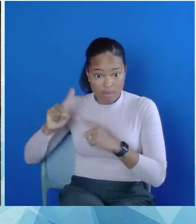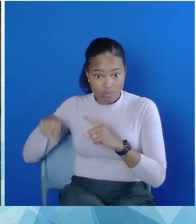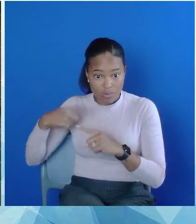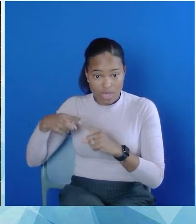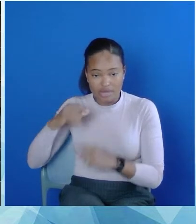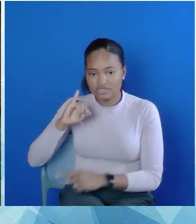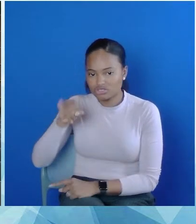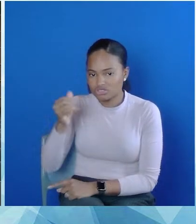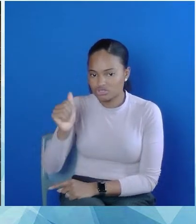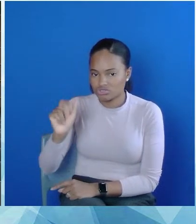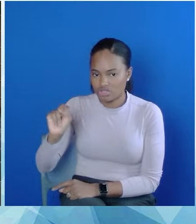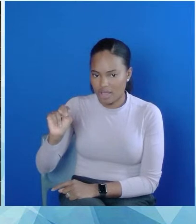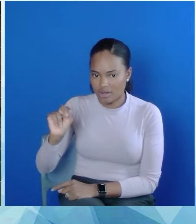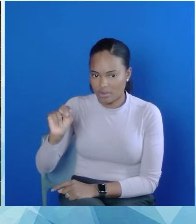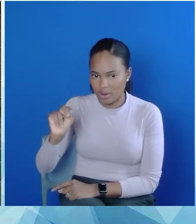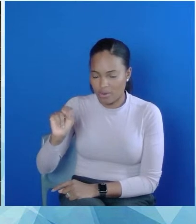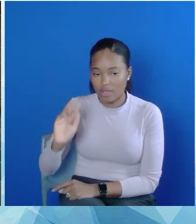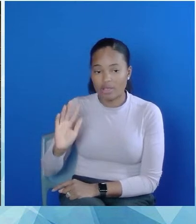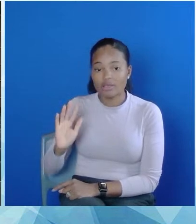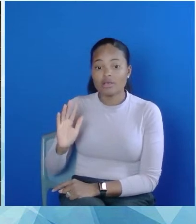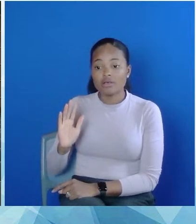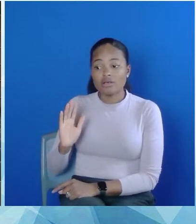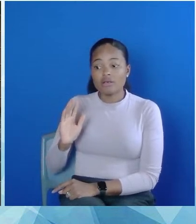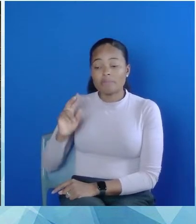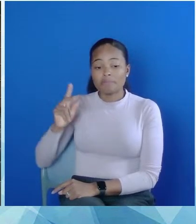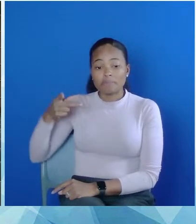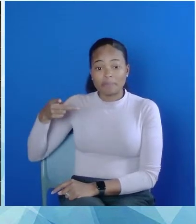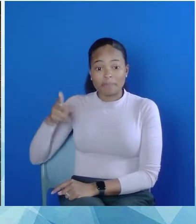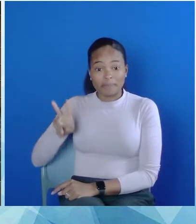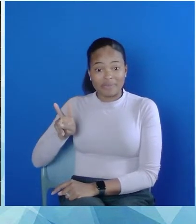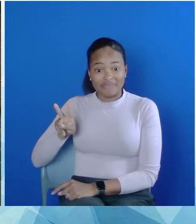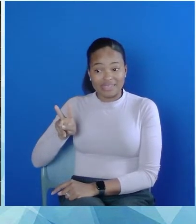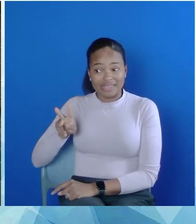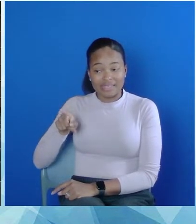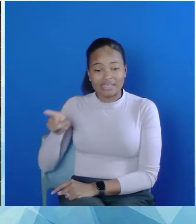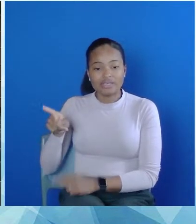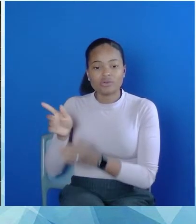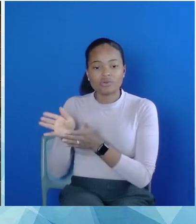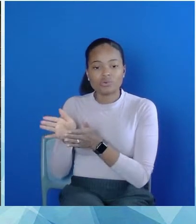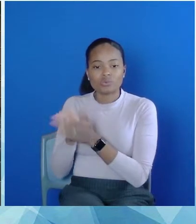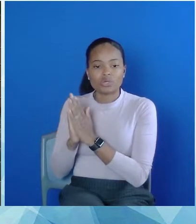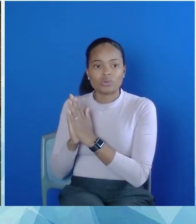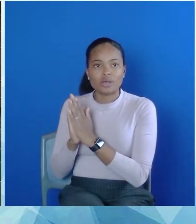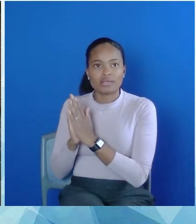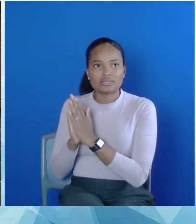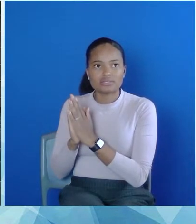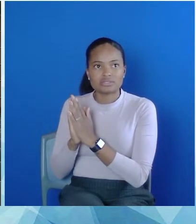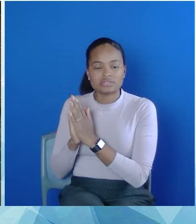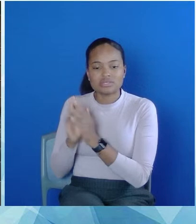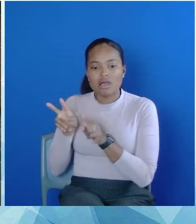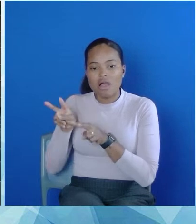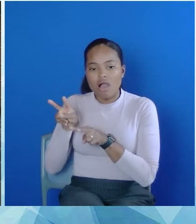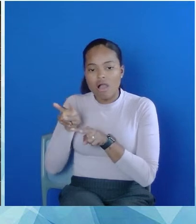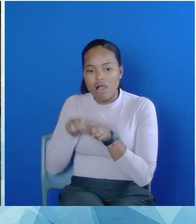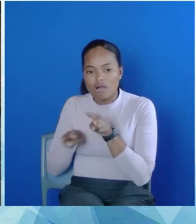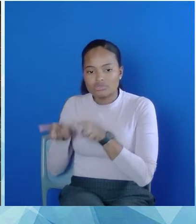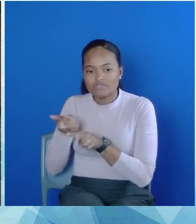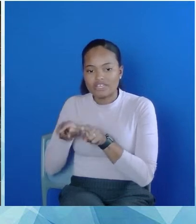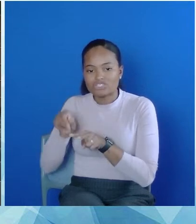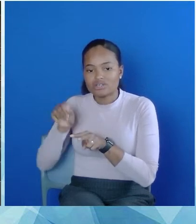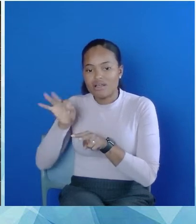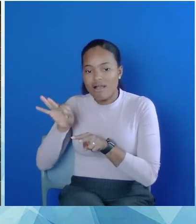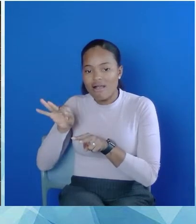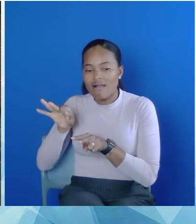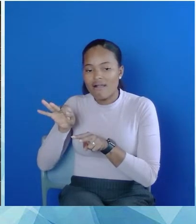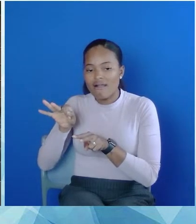and former board member Jantz requested an observation of Disability Awareness